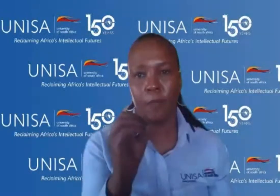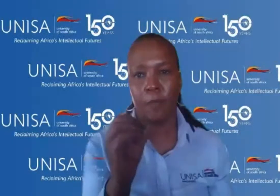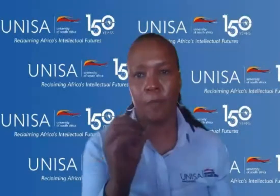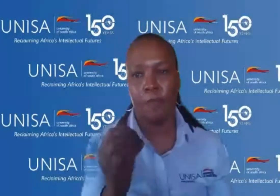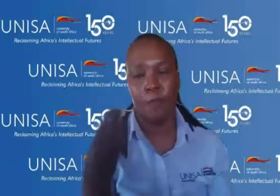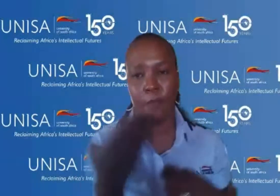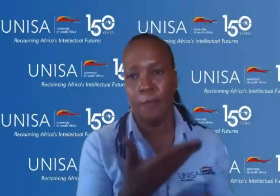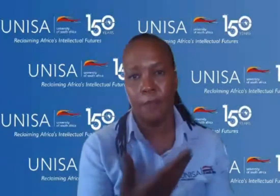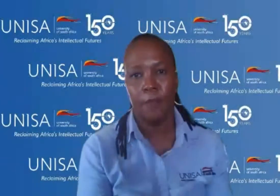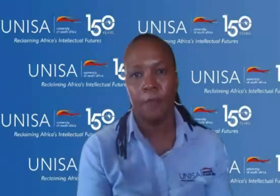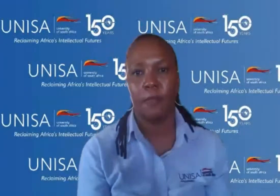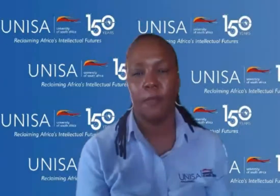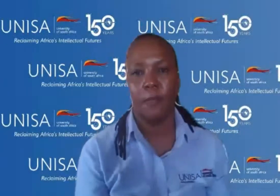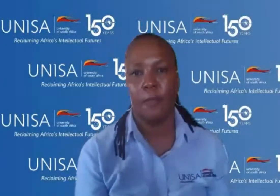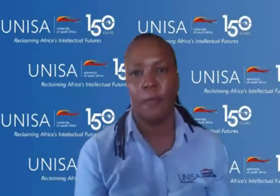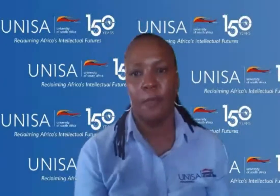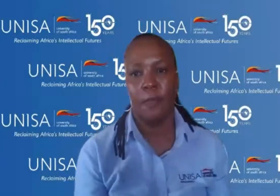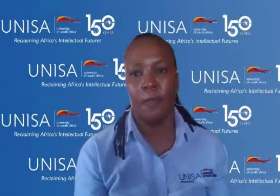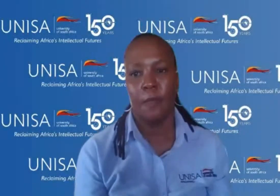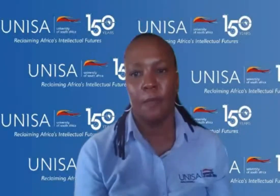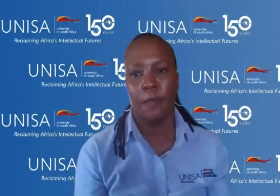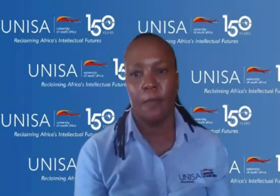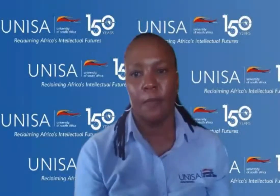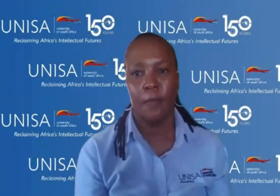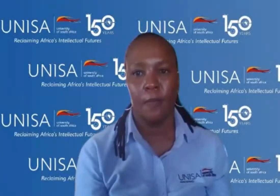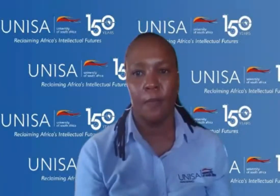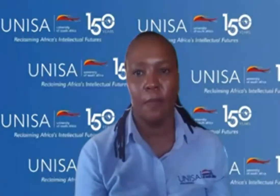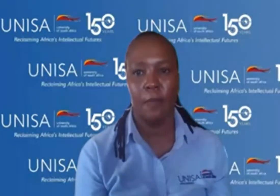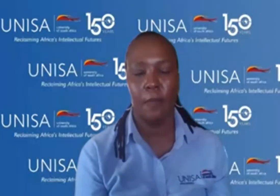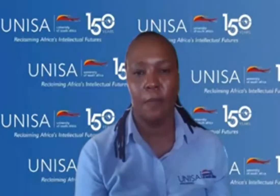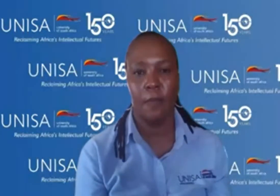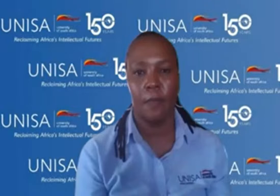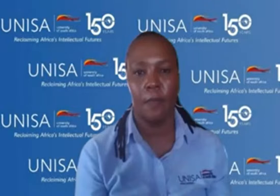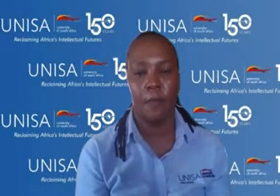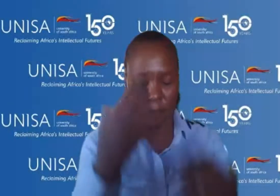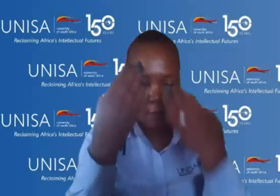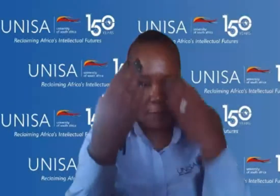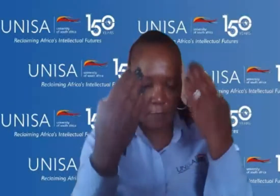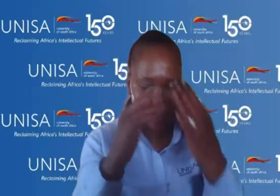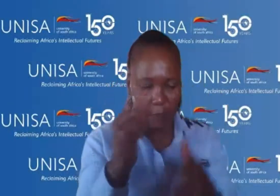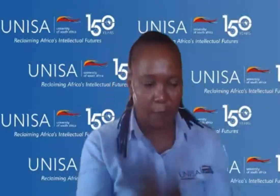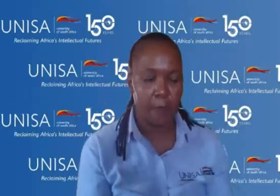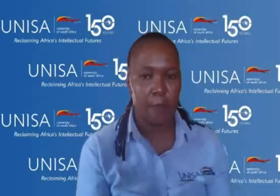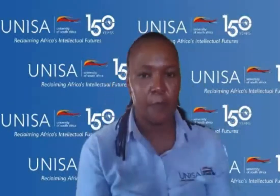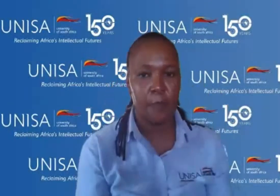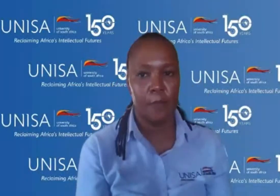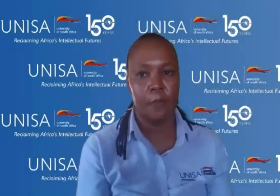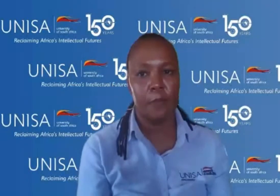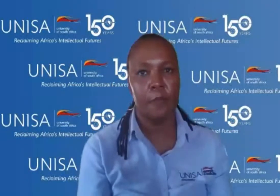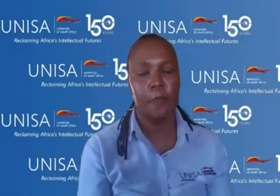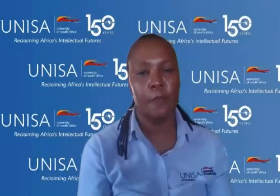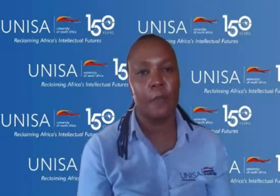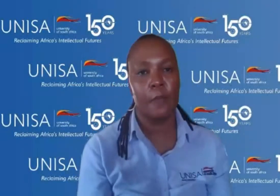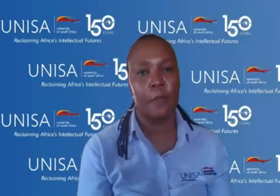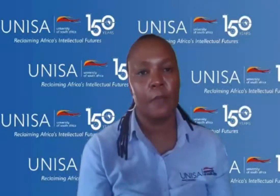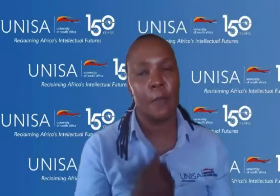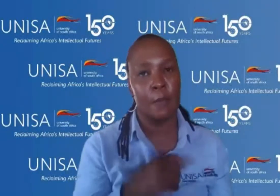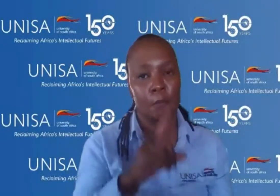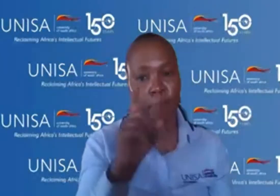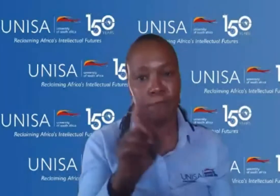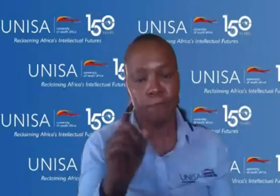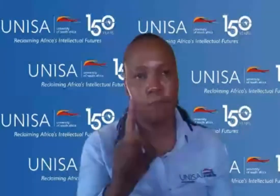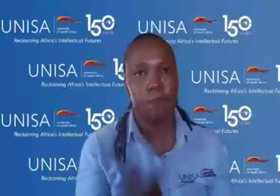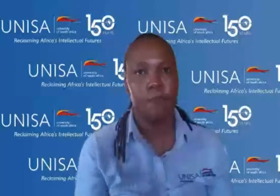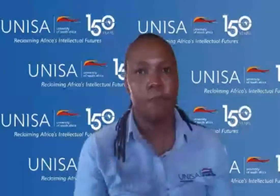over to you, Neo. Good afternoon, everyone. My question is, what are the benefits